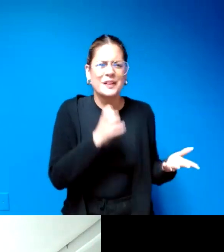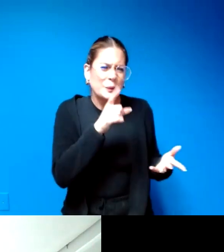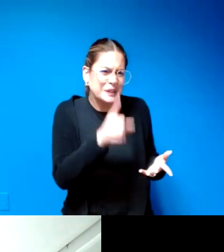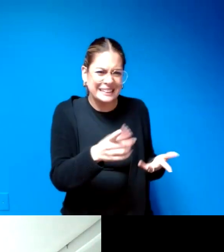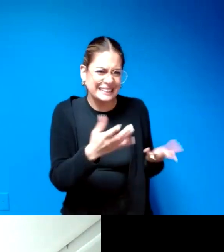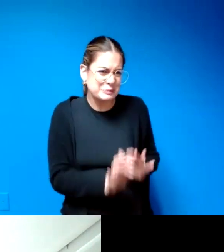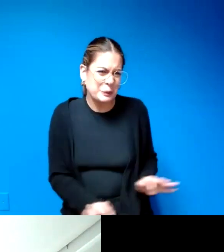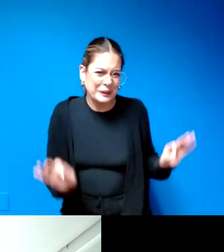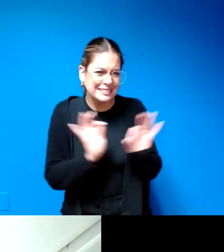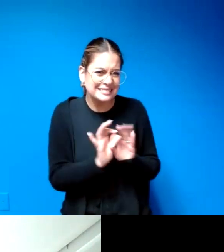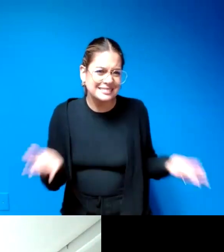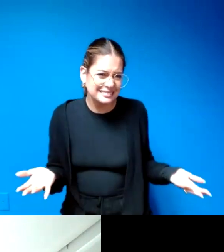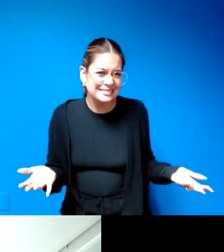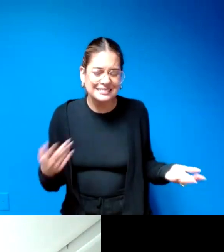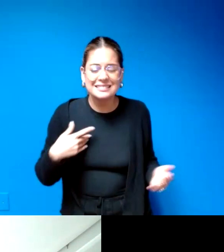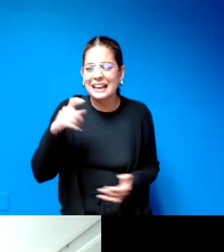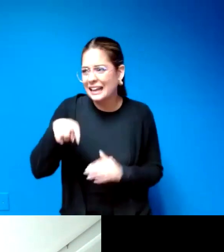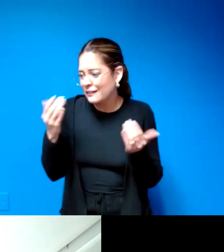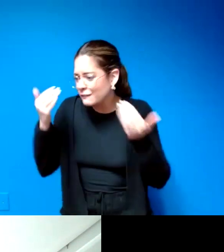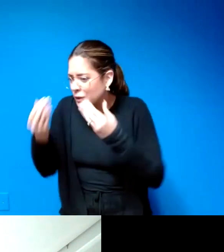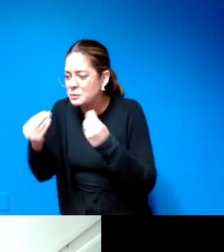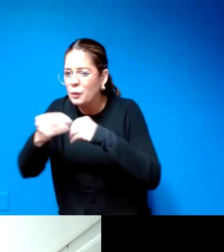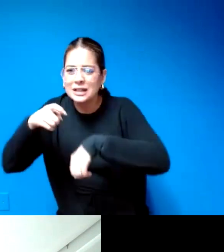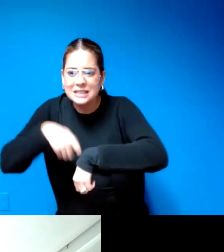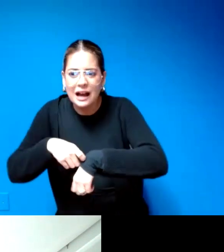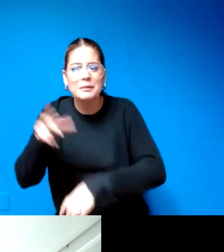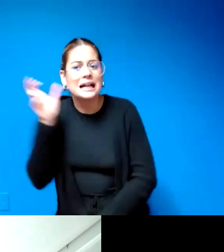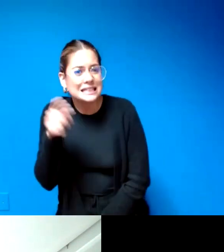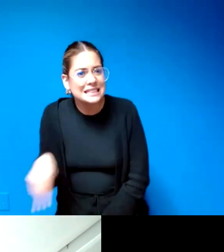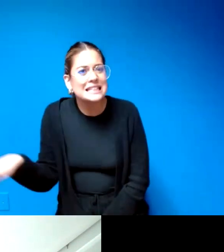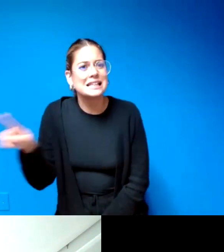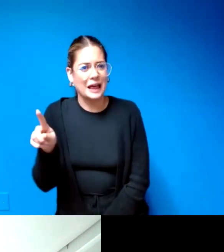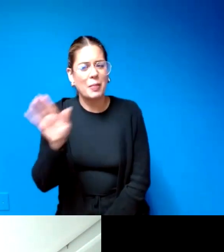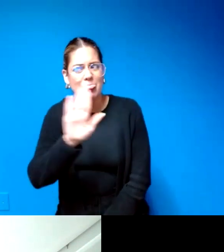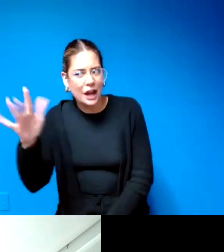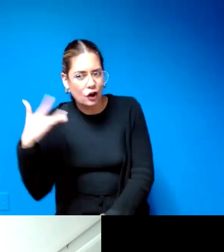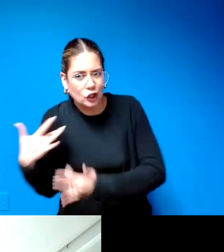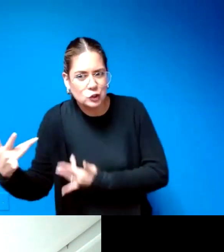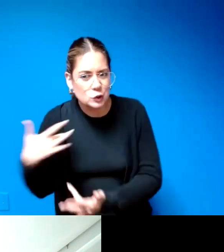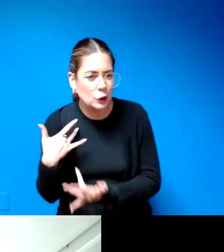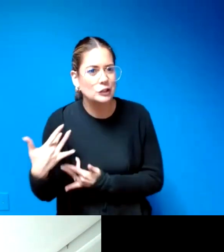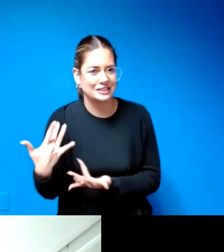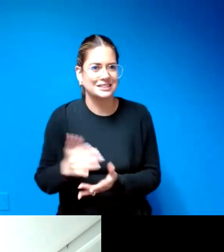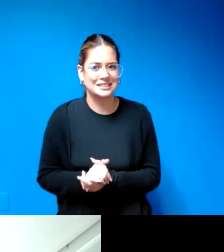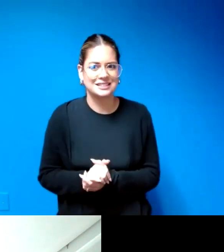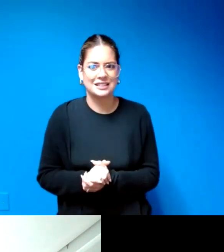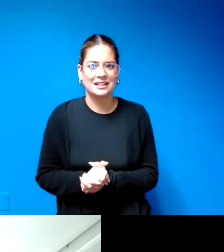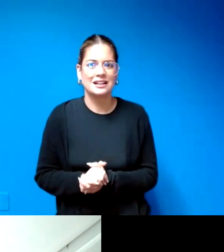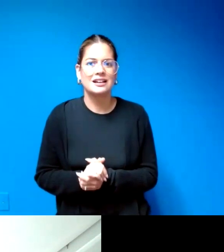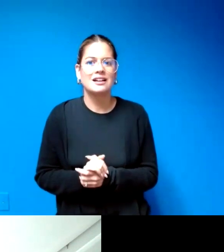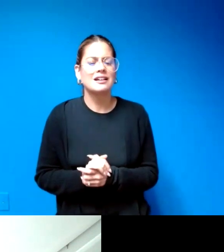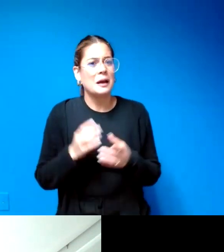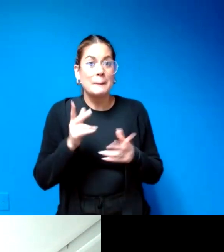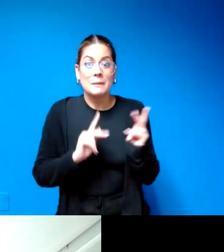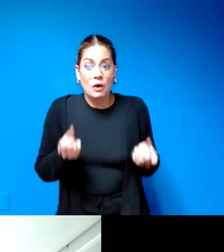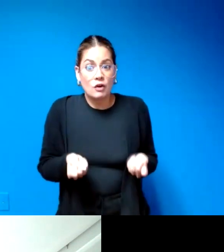or important as the time that I spent listening to the patient about like what their concerns were about treatment. And people have lots of